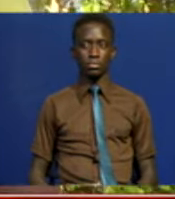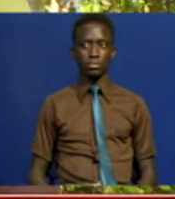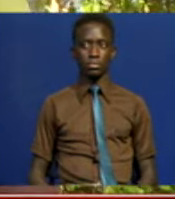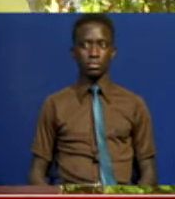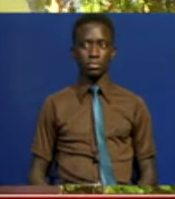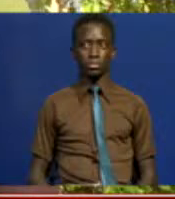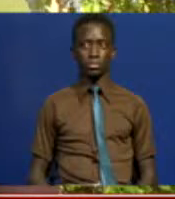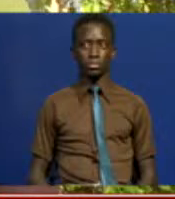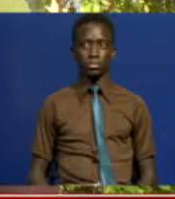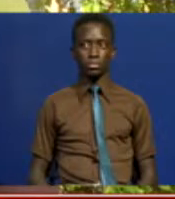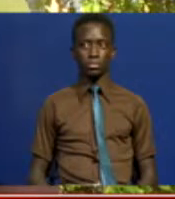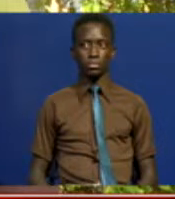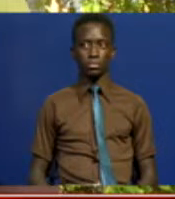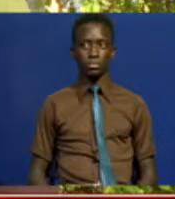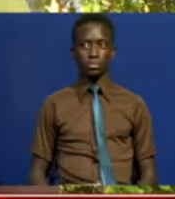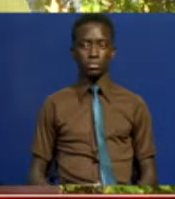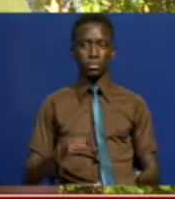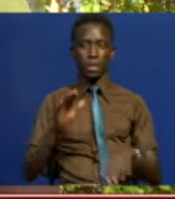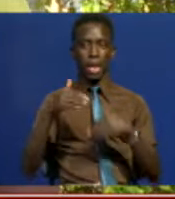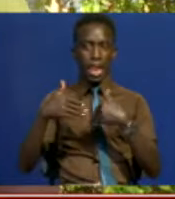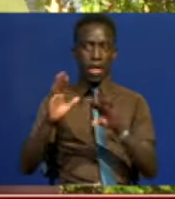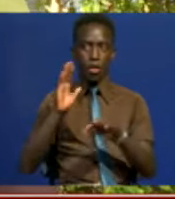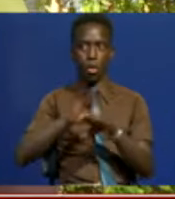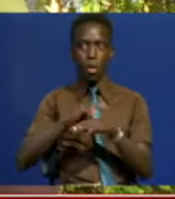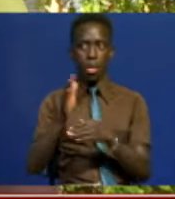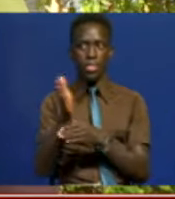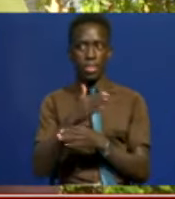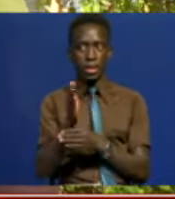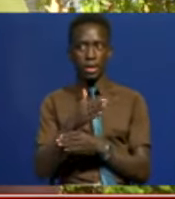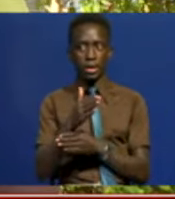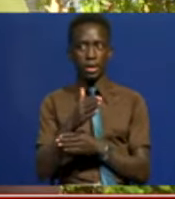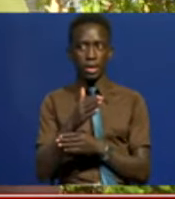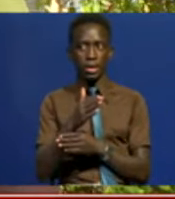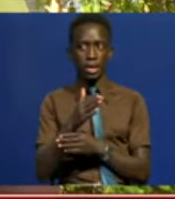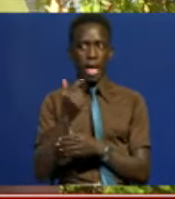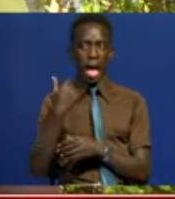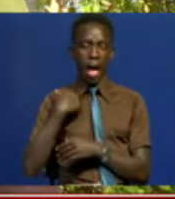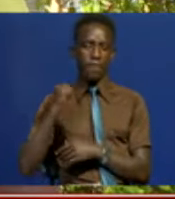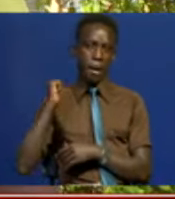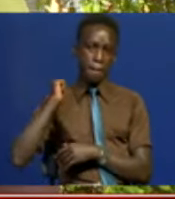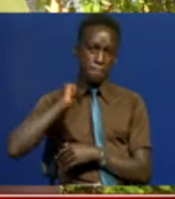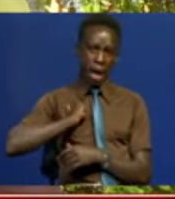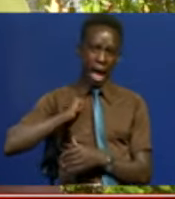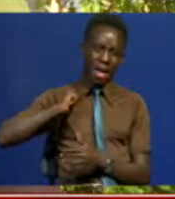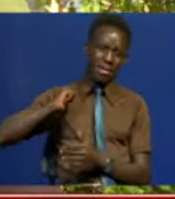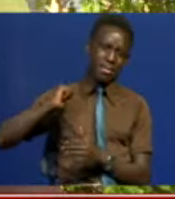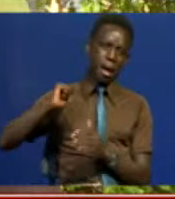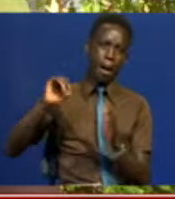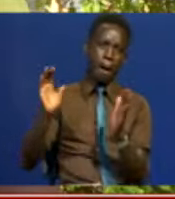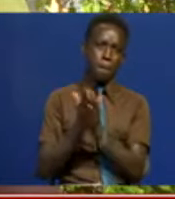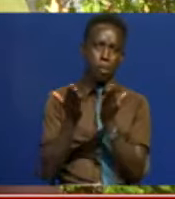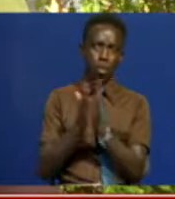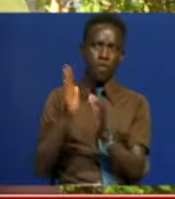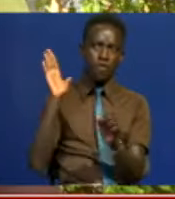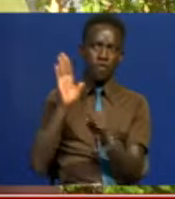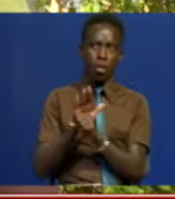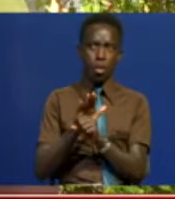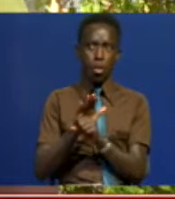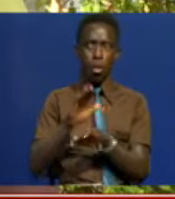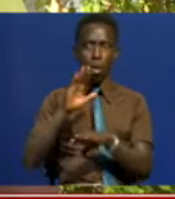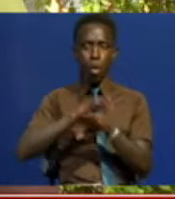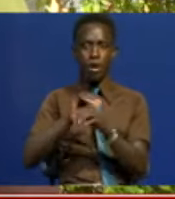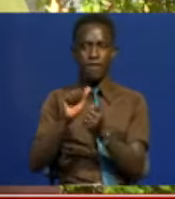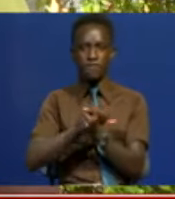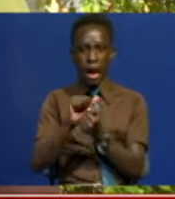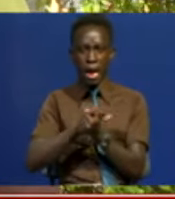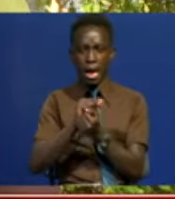We left on Thursday with a big bag full of books, but again on Friday we were seen